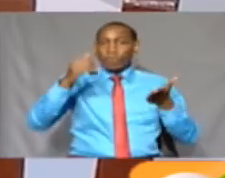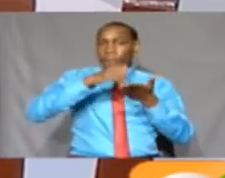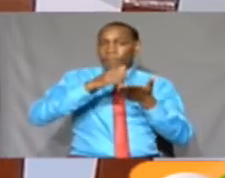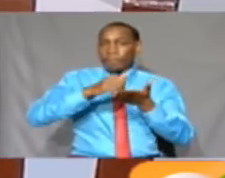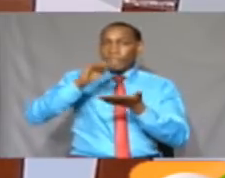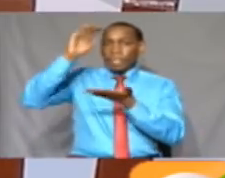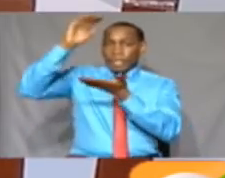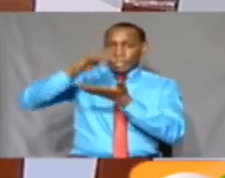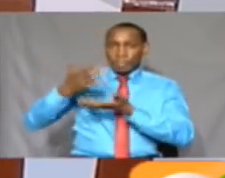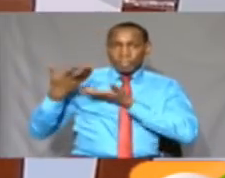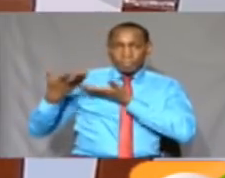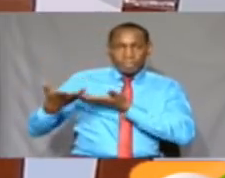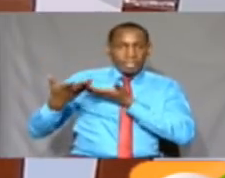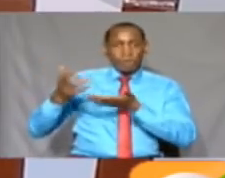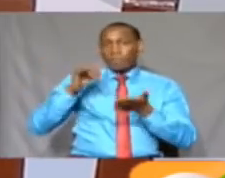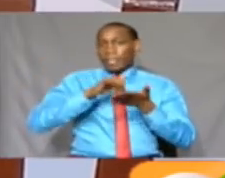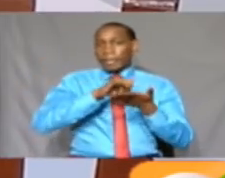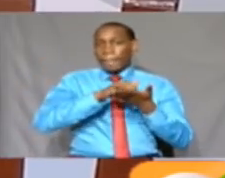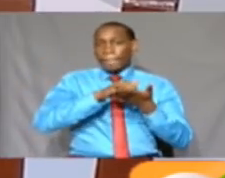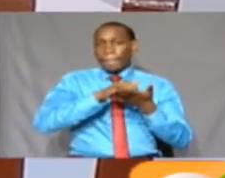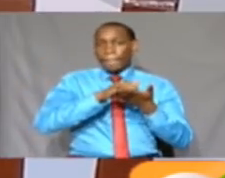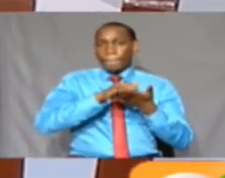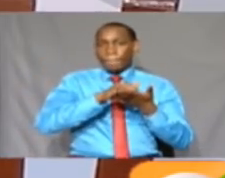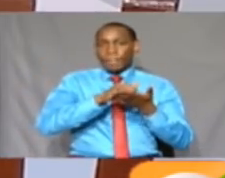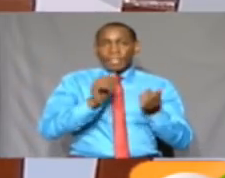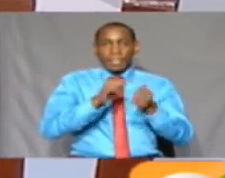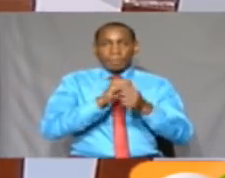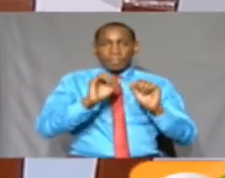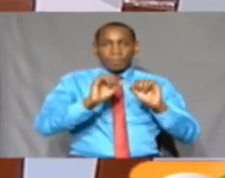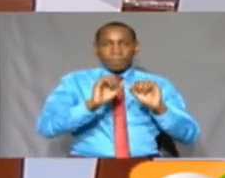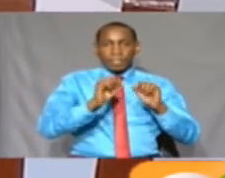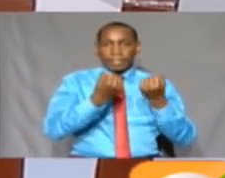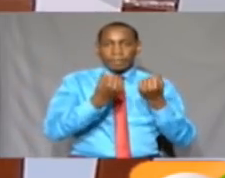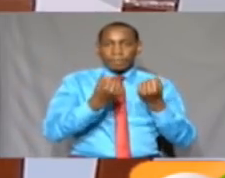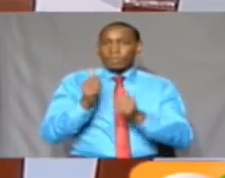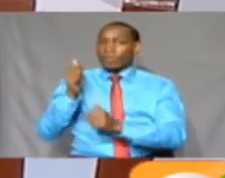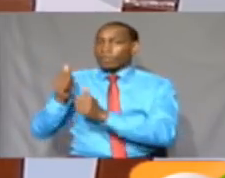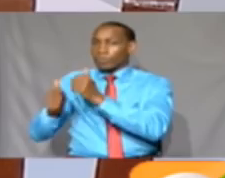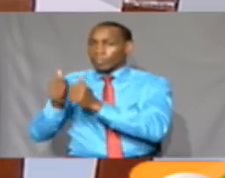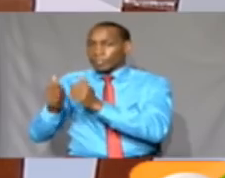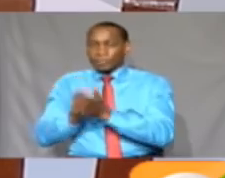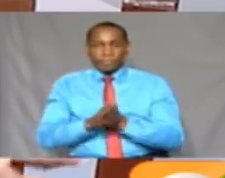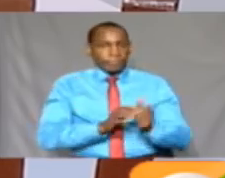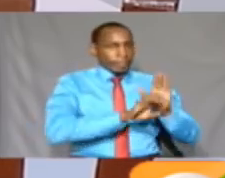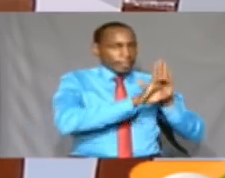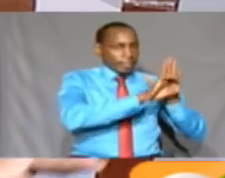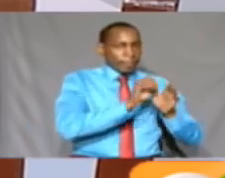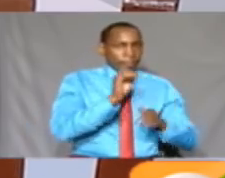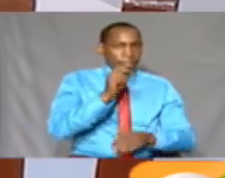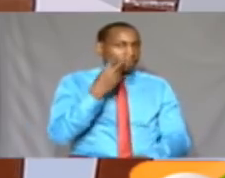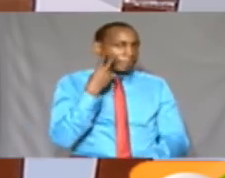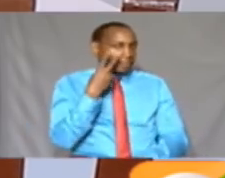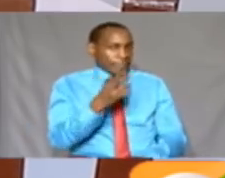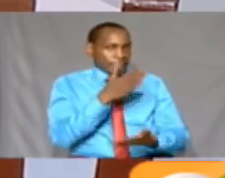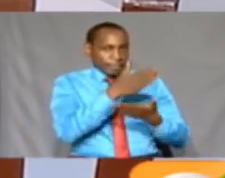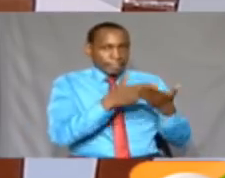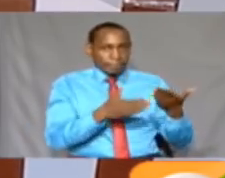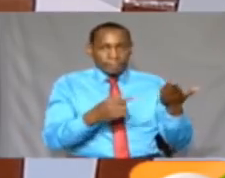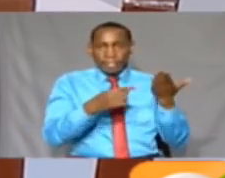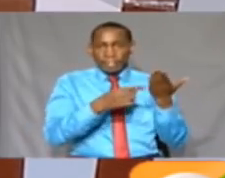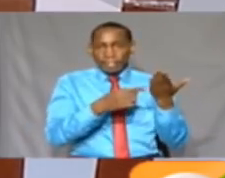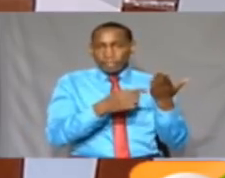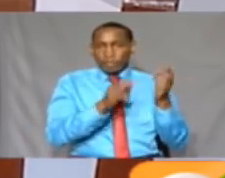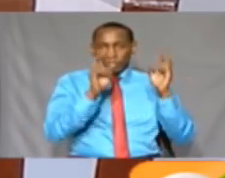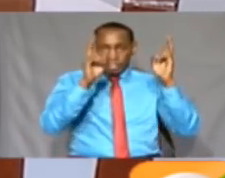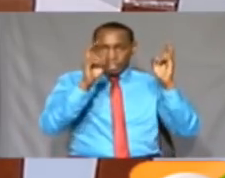Punguza Mizigo that are not redeemable. Such as? Such as, for instance, even if you look at some of the, you know, technical